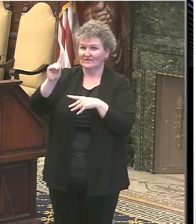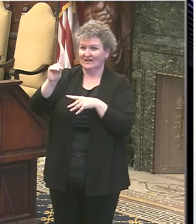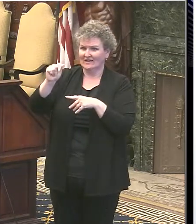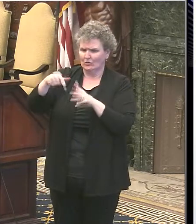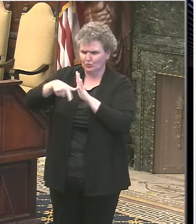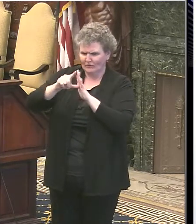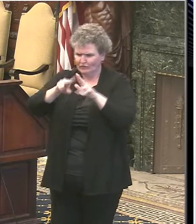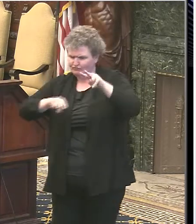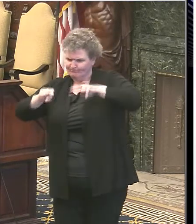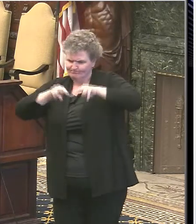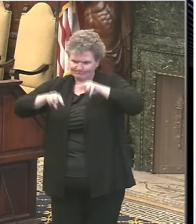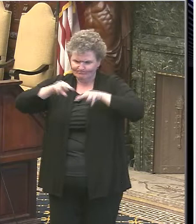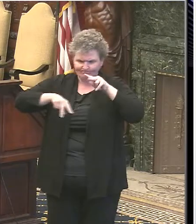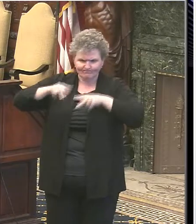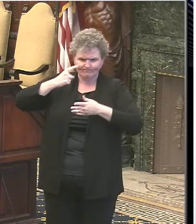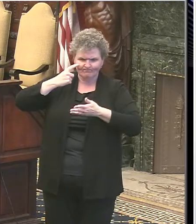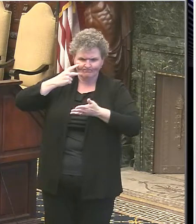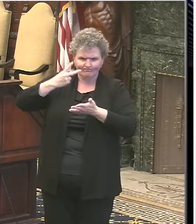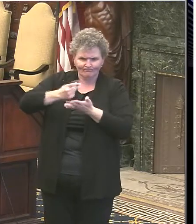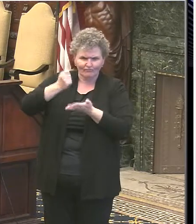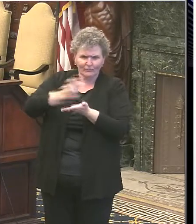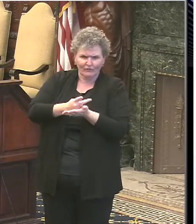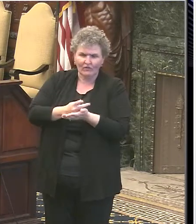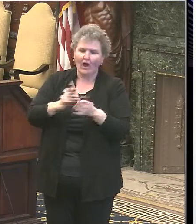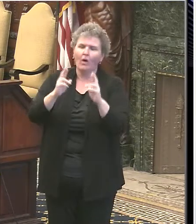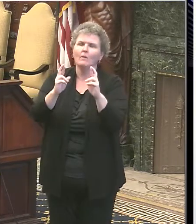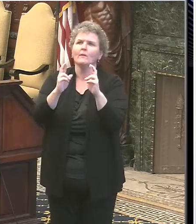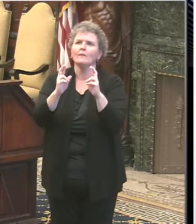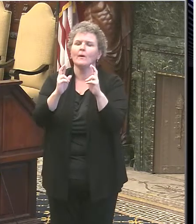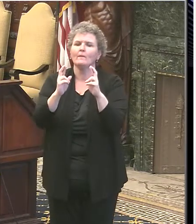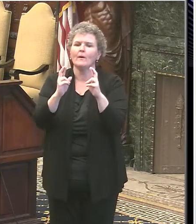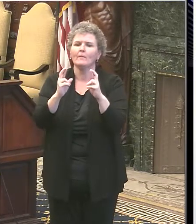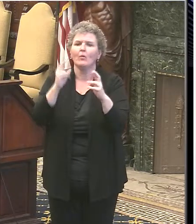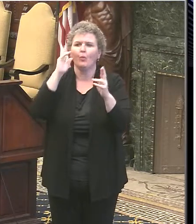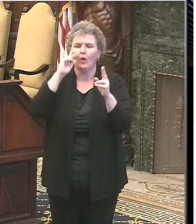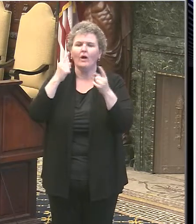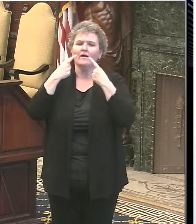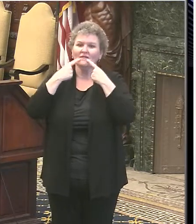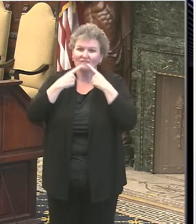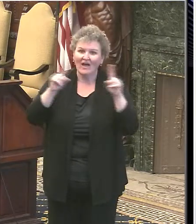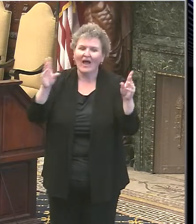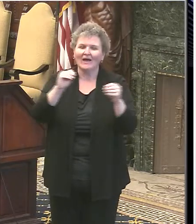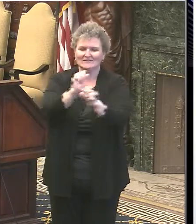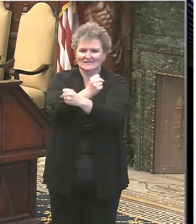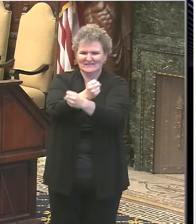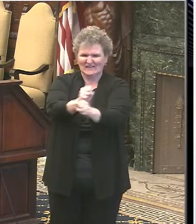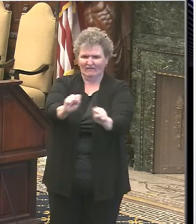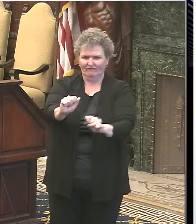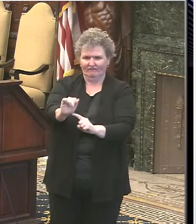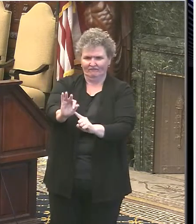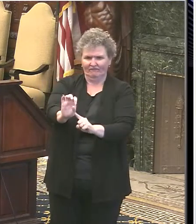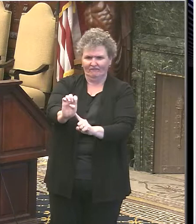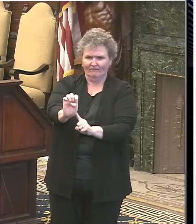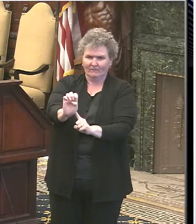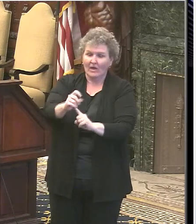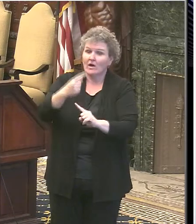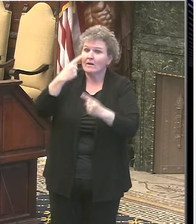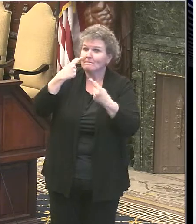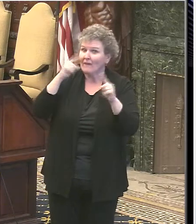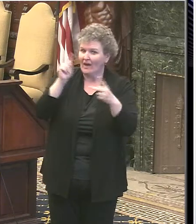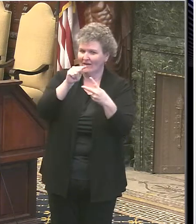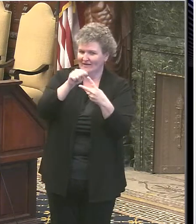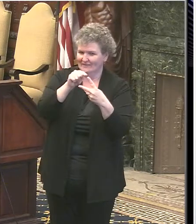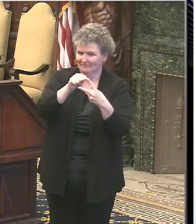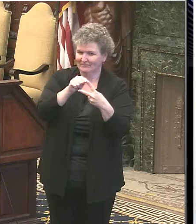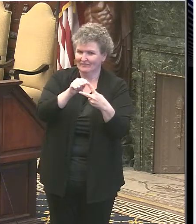We hope that the Food and Drug Administration will conclude that the vaccines are effective and safe. If that first vaccine is, we are likely to start